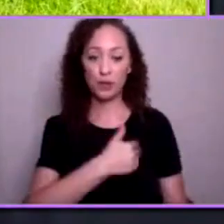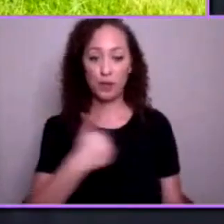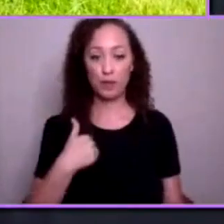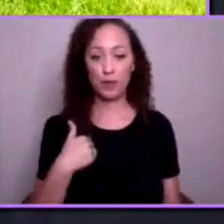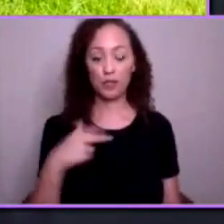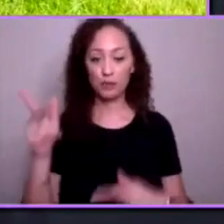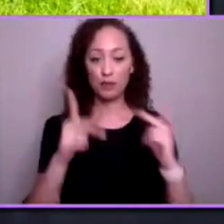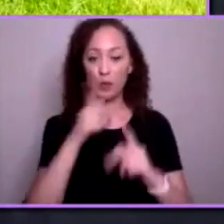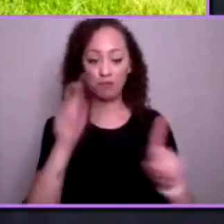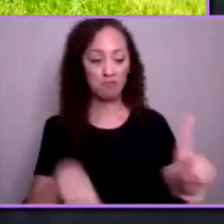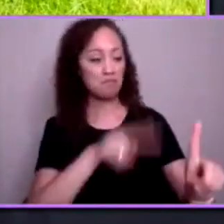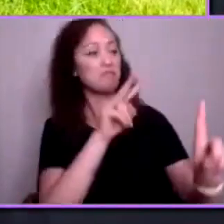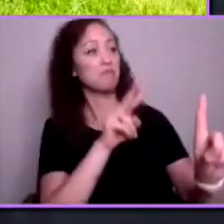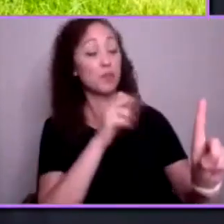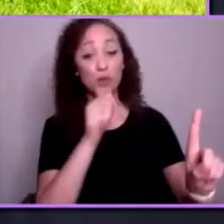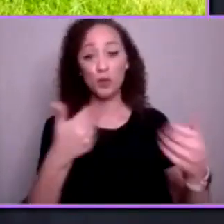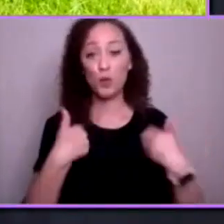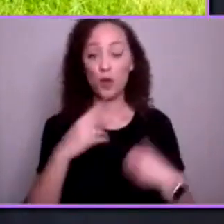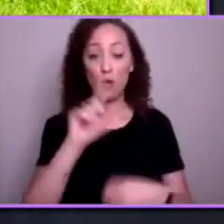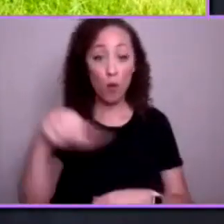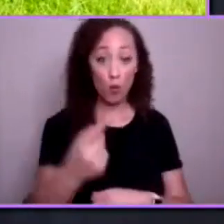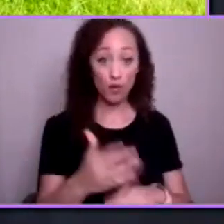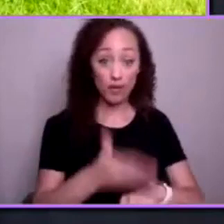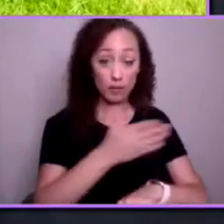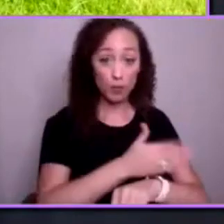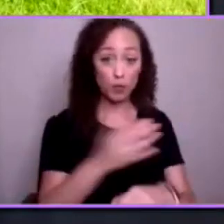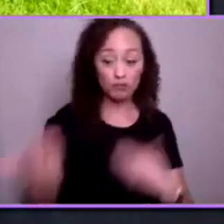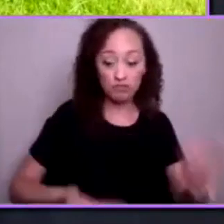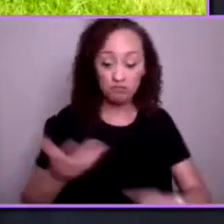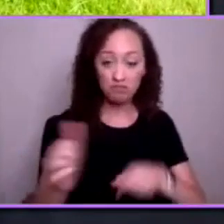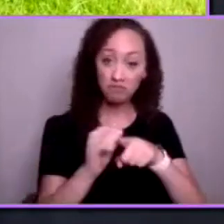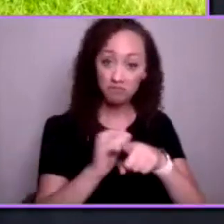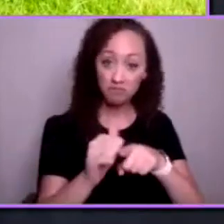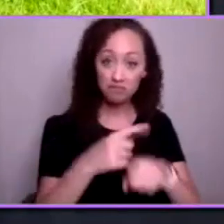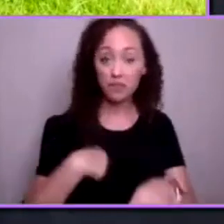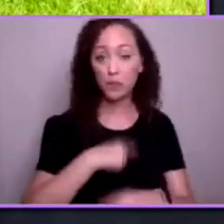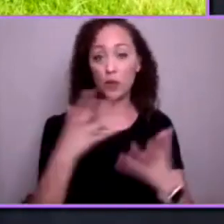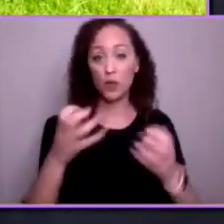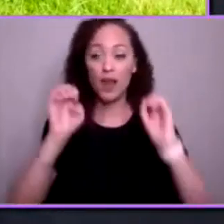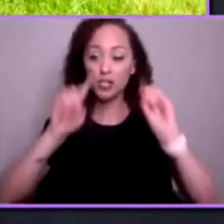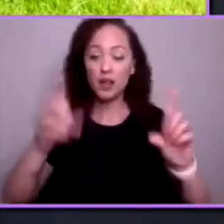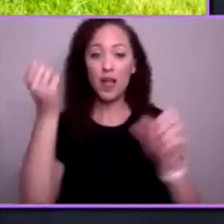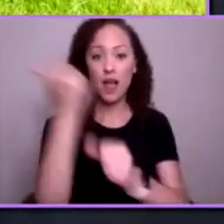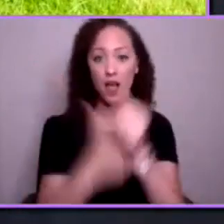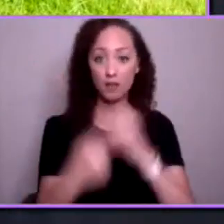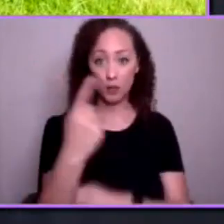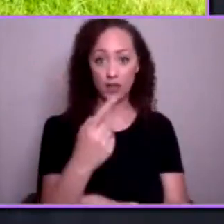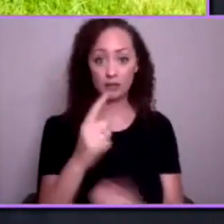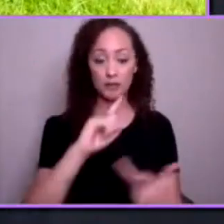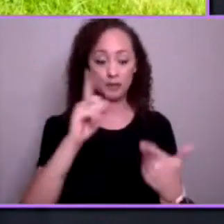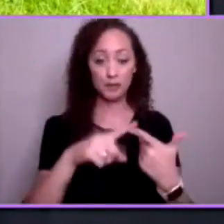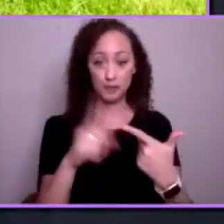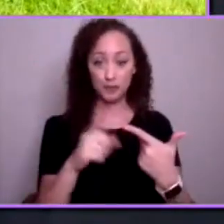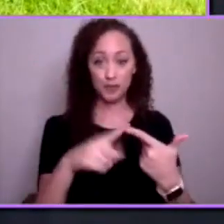to improve the training and hiring of diverse community members. We want to educate everyone. So that brings us to our second initiative,